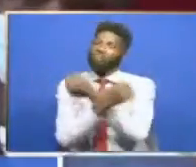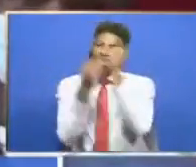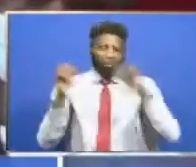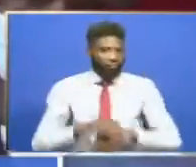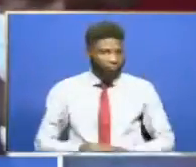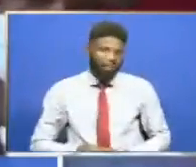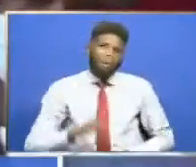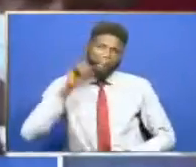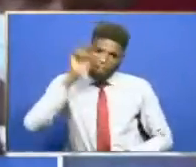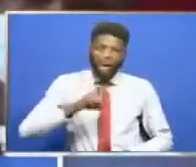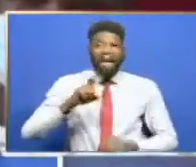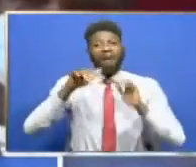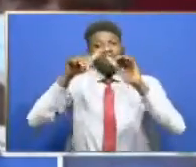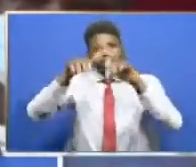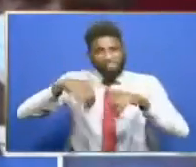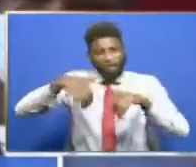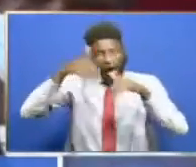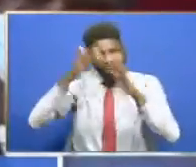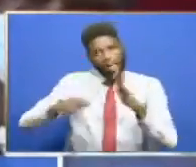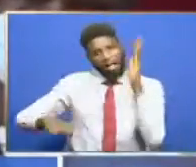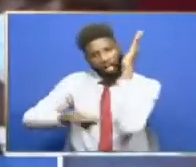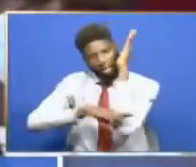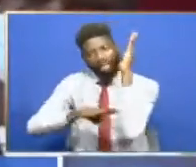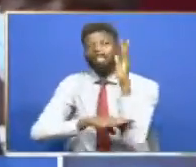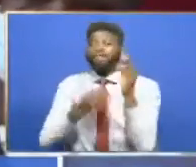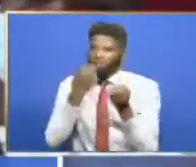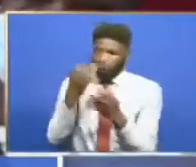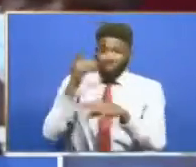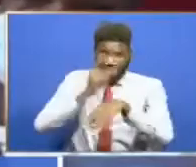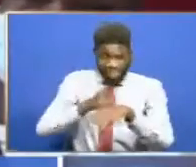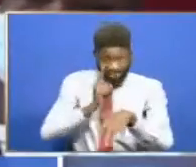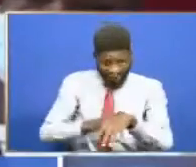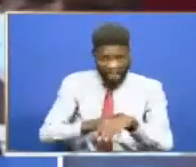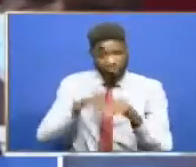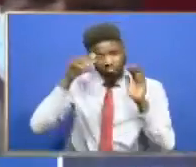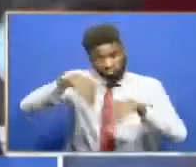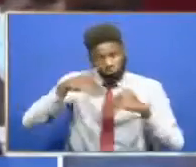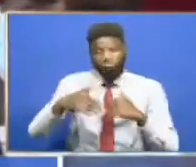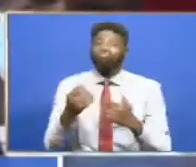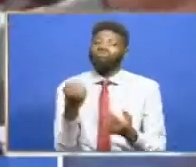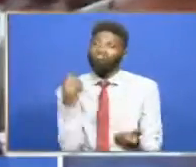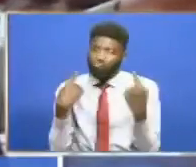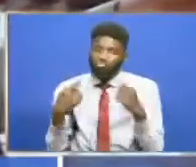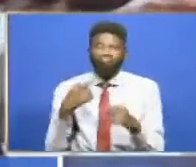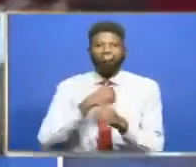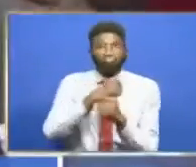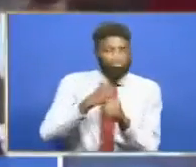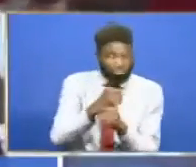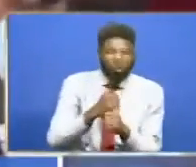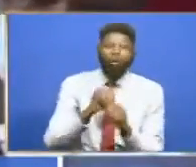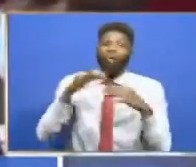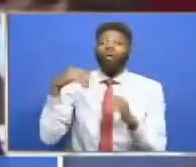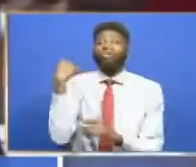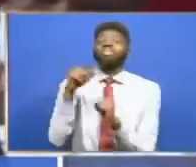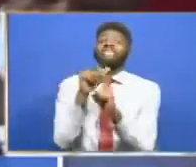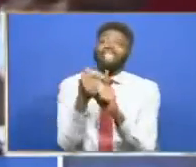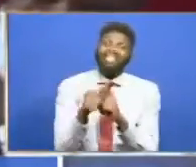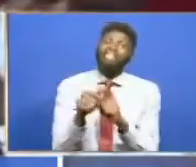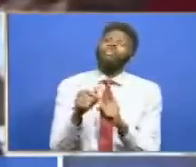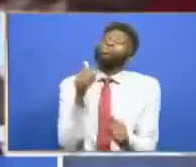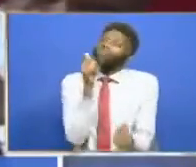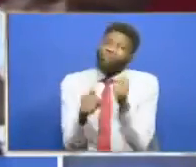Lazima mkulima mdogo aambiwe akipanda majani chai, akipanda kahawa, akipanda ndengu, ni nini